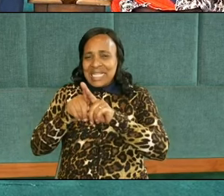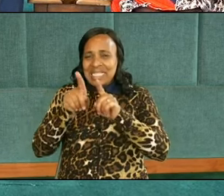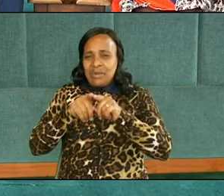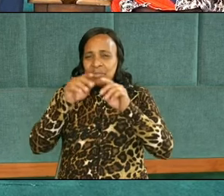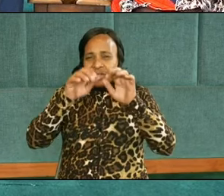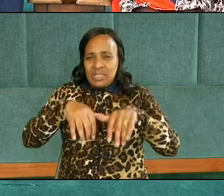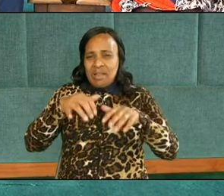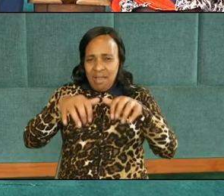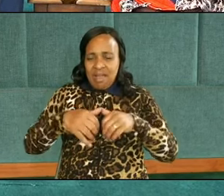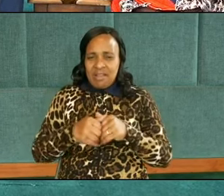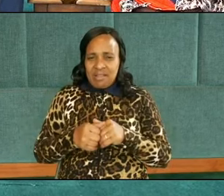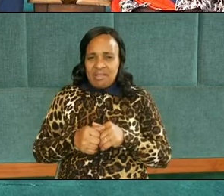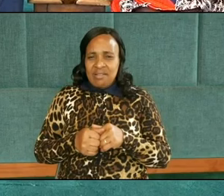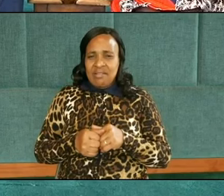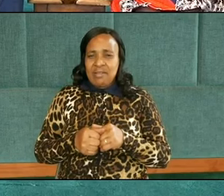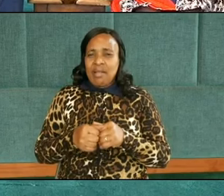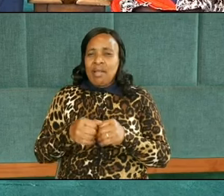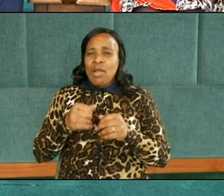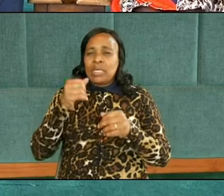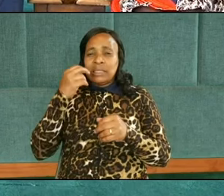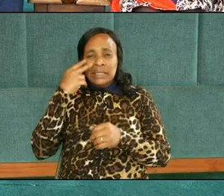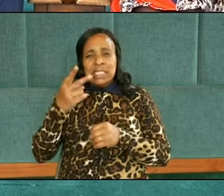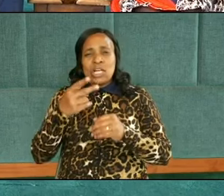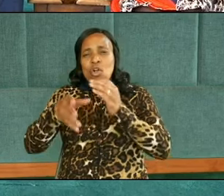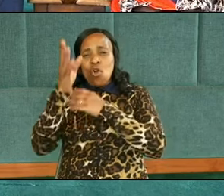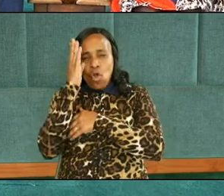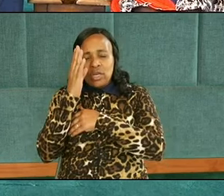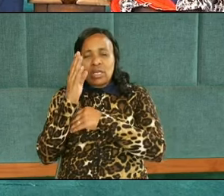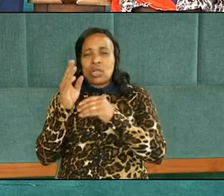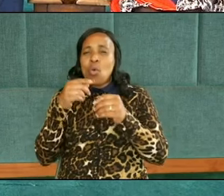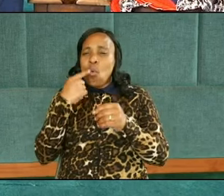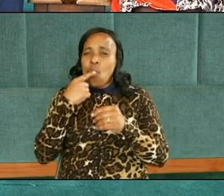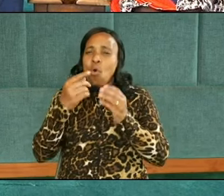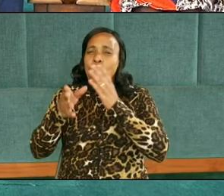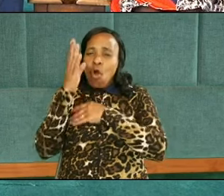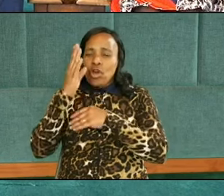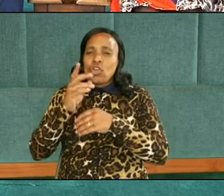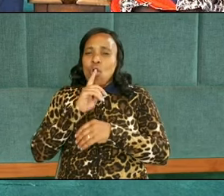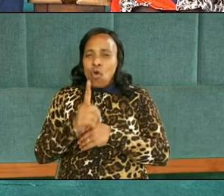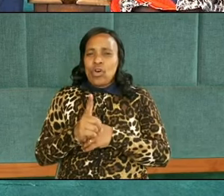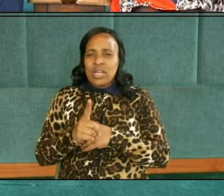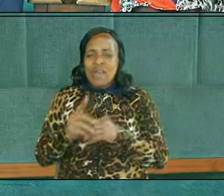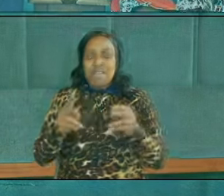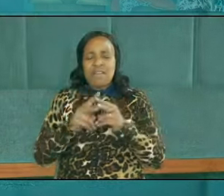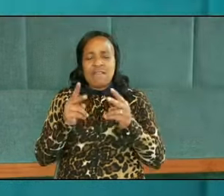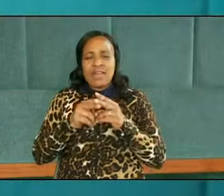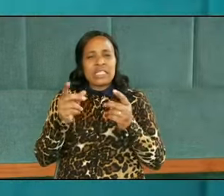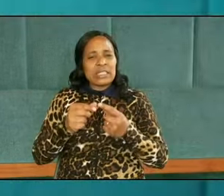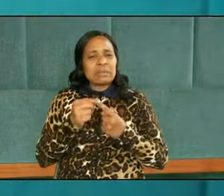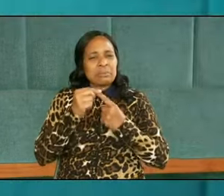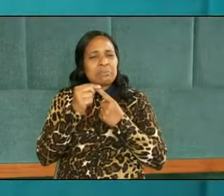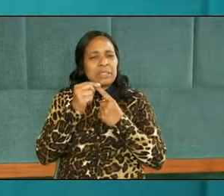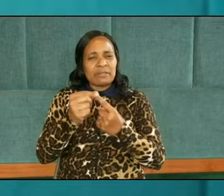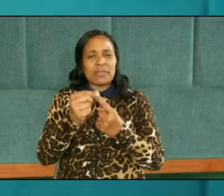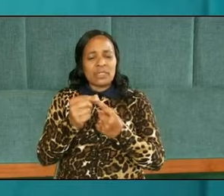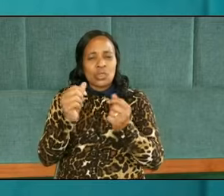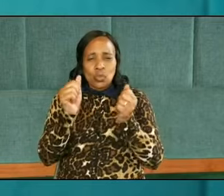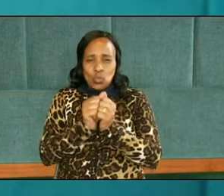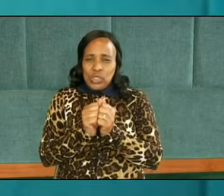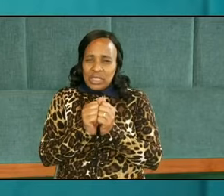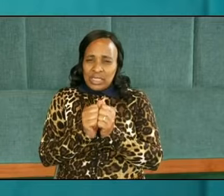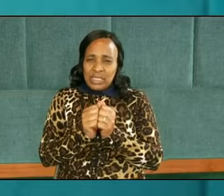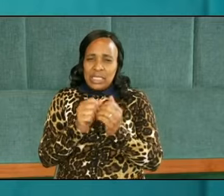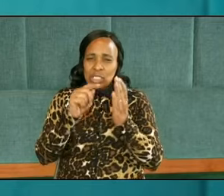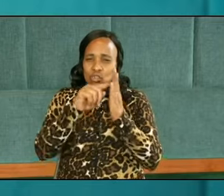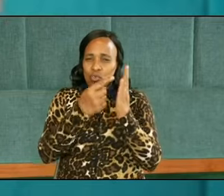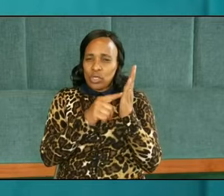Eden, we see God as a God of order. He's always very specific with the instructions he